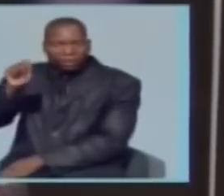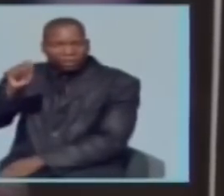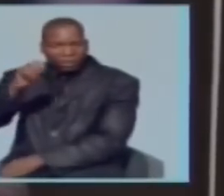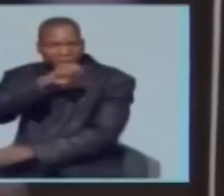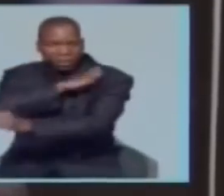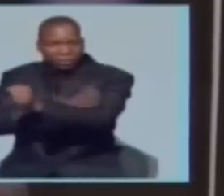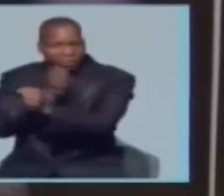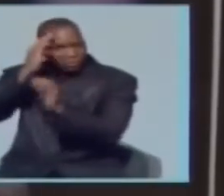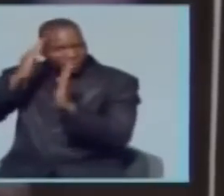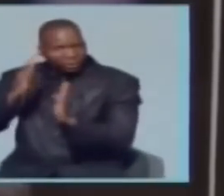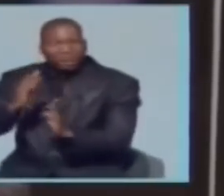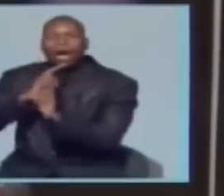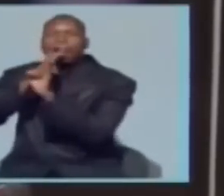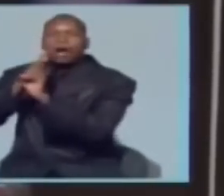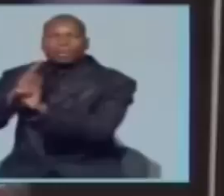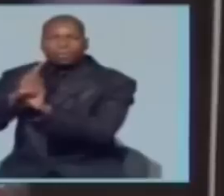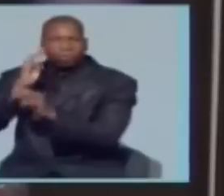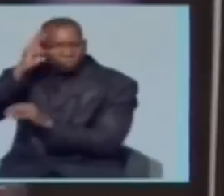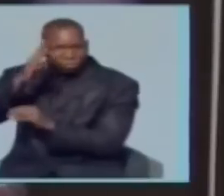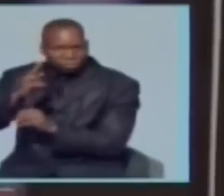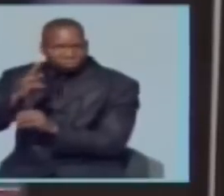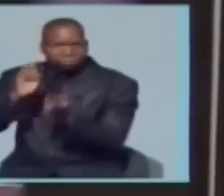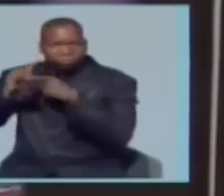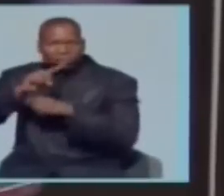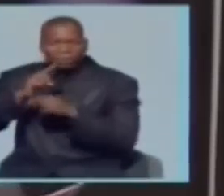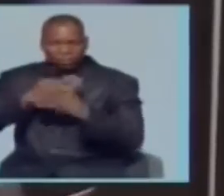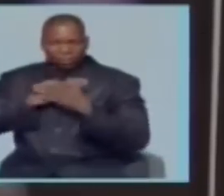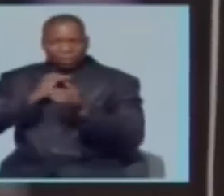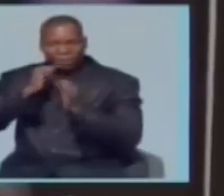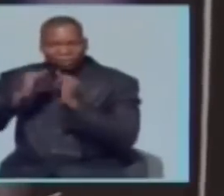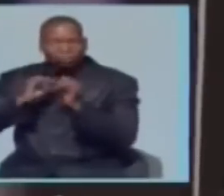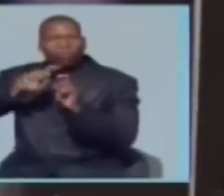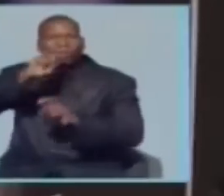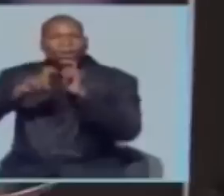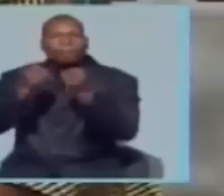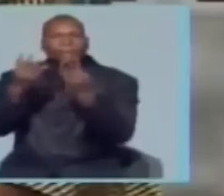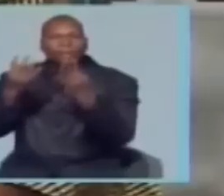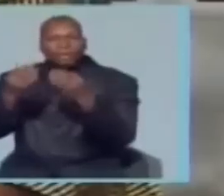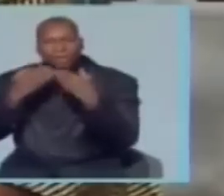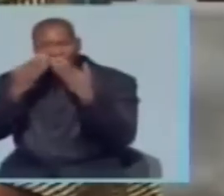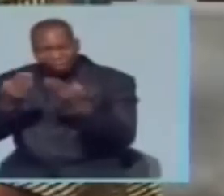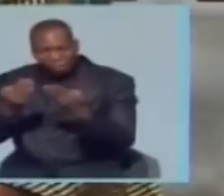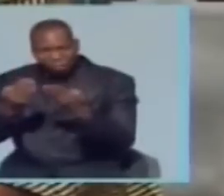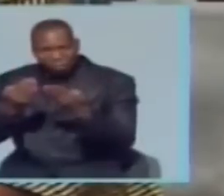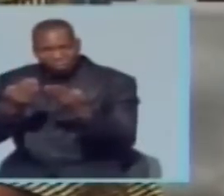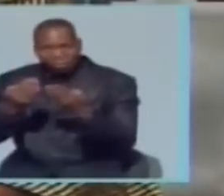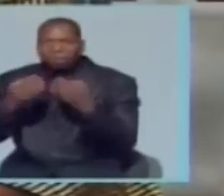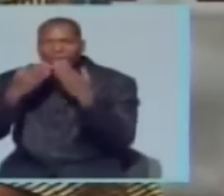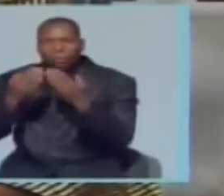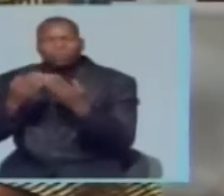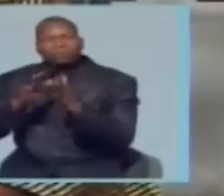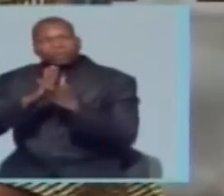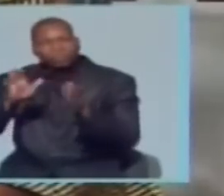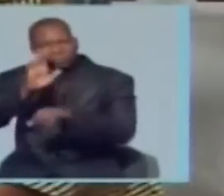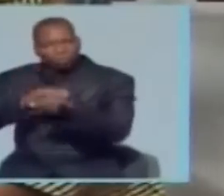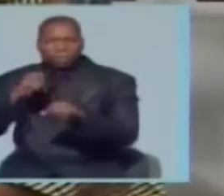this and many questions on today's Sunday interview. Thanks for being with us today. Thank you very much for inviting me, and it's